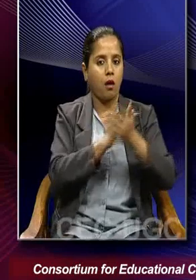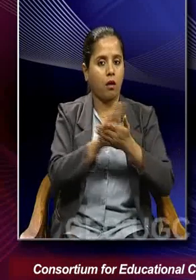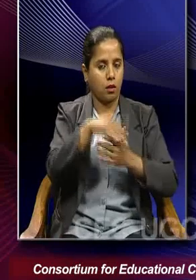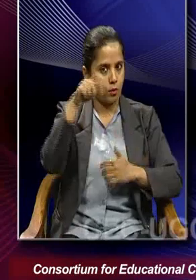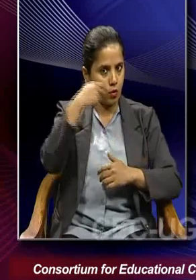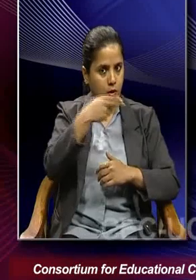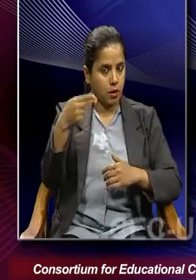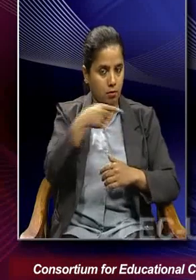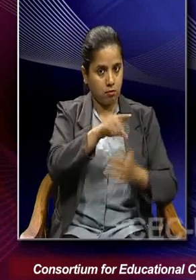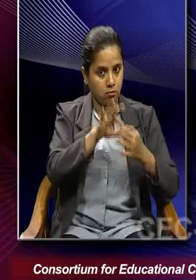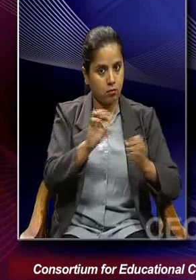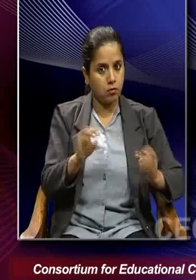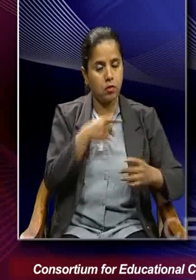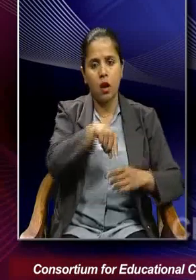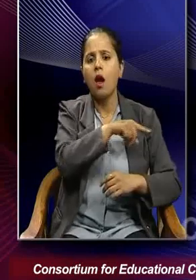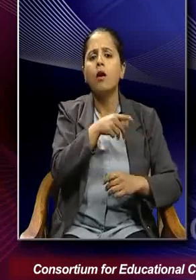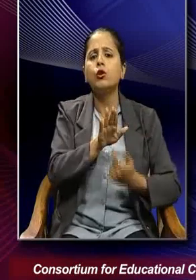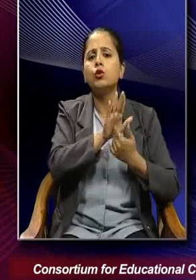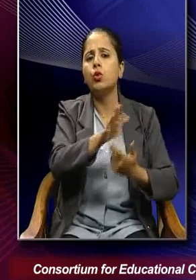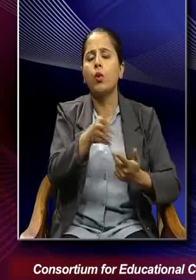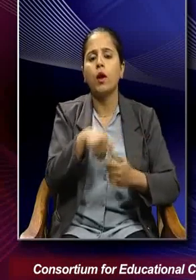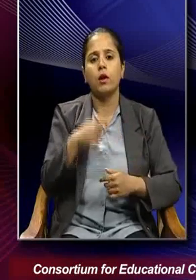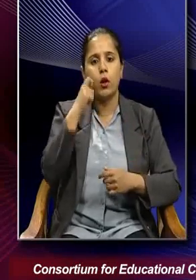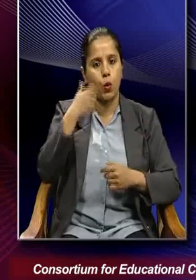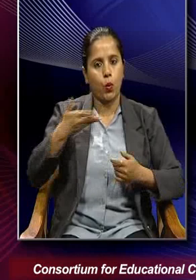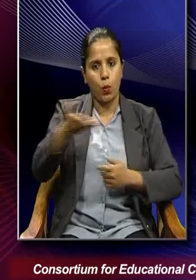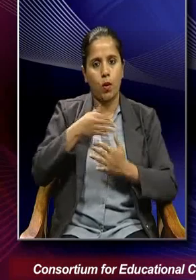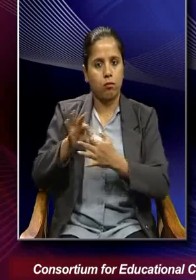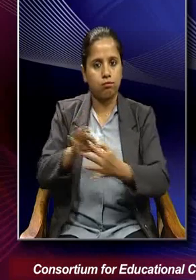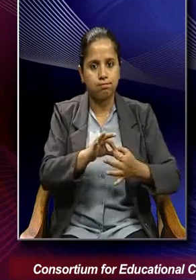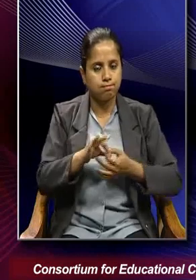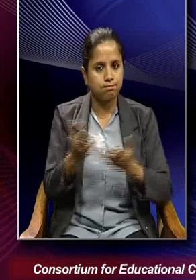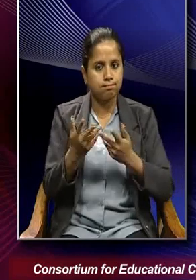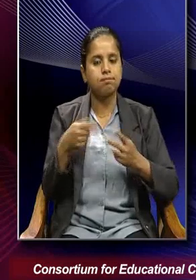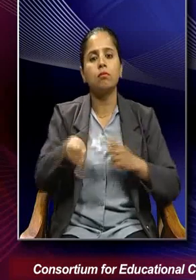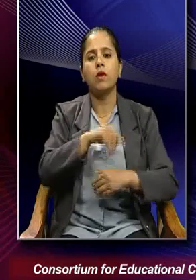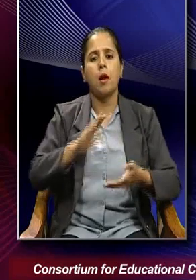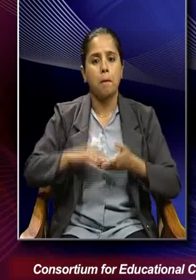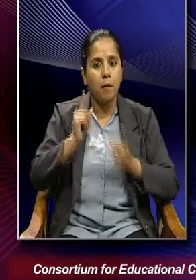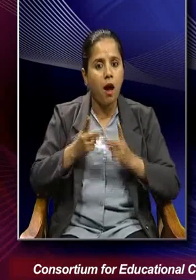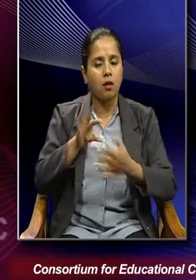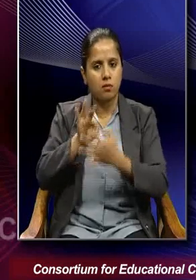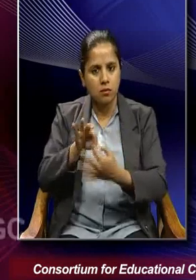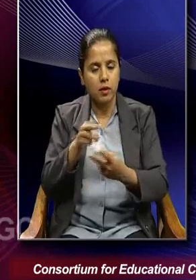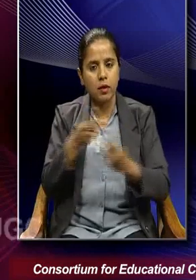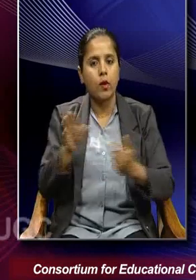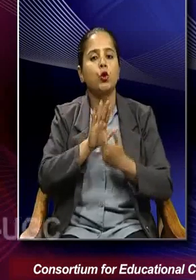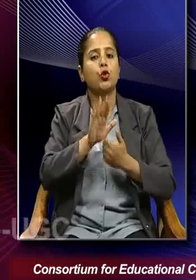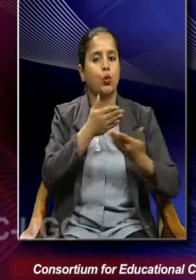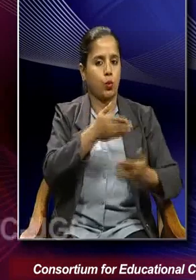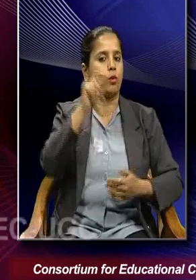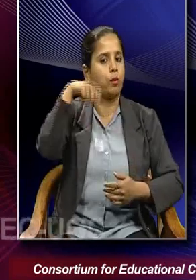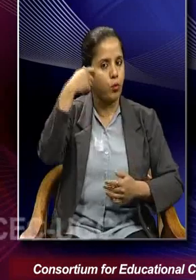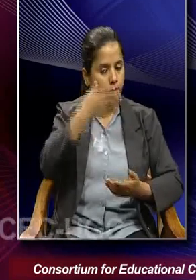which was dealing with the relations of the human beings, especially in the context of the marital relationships. And apart